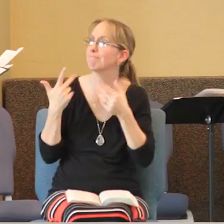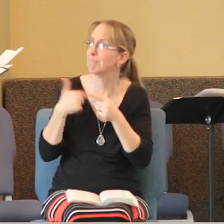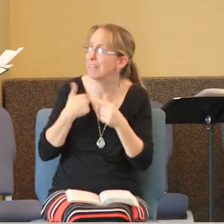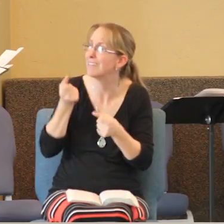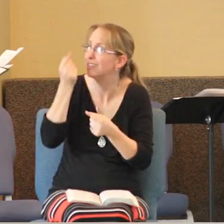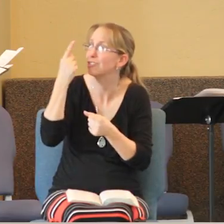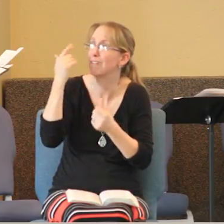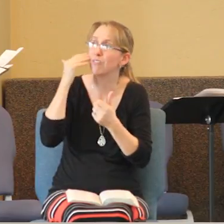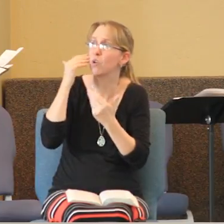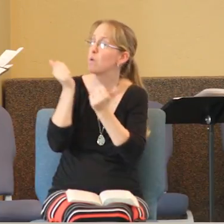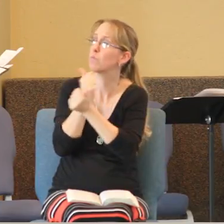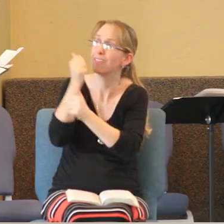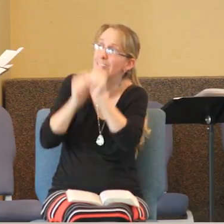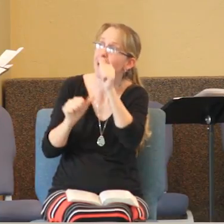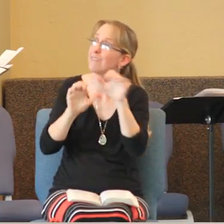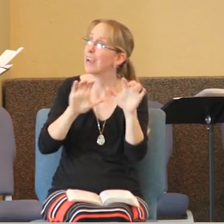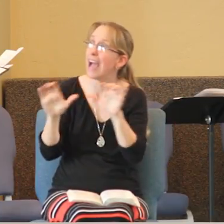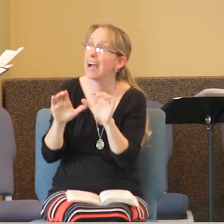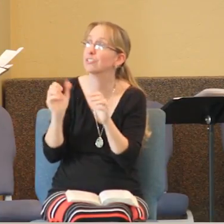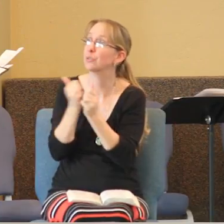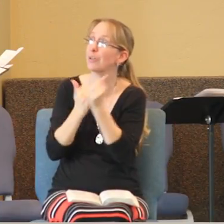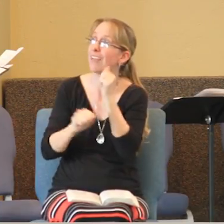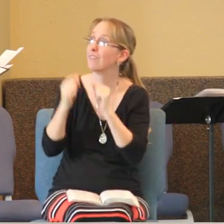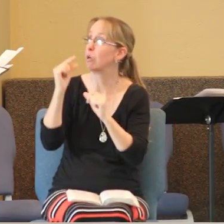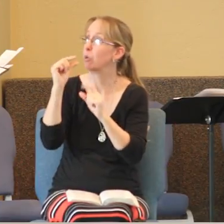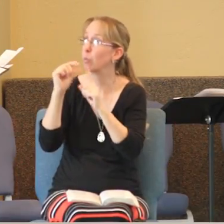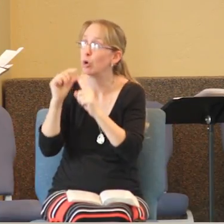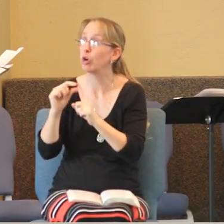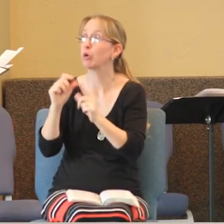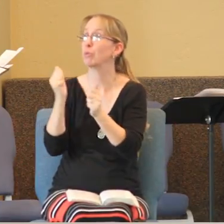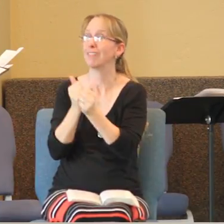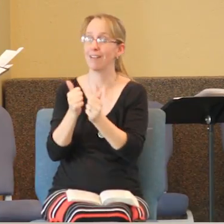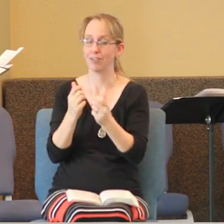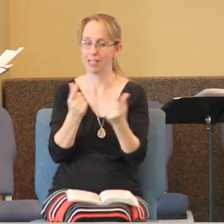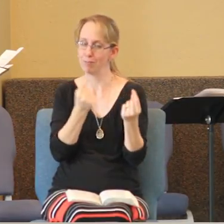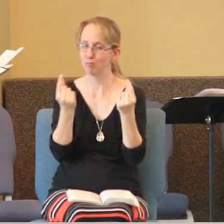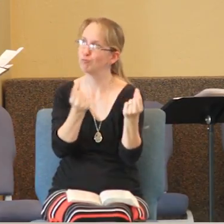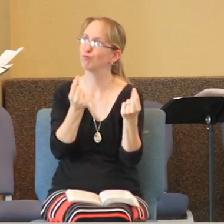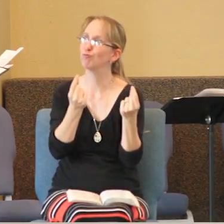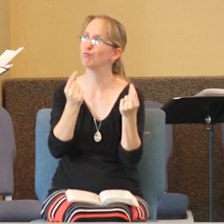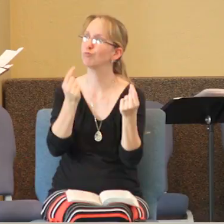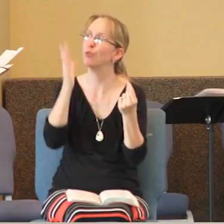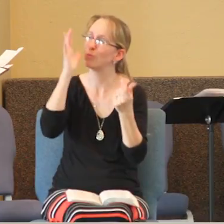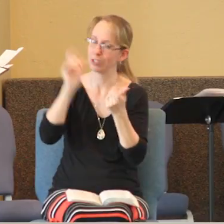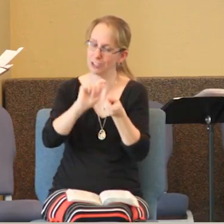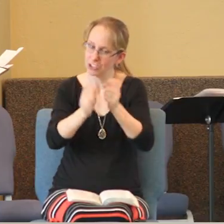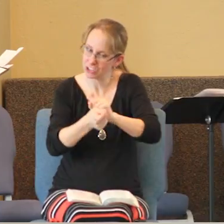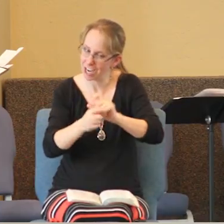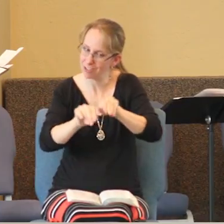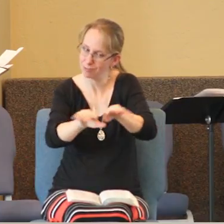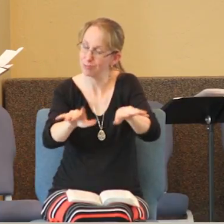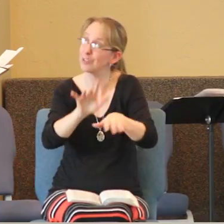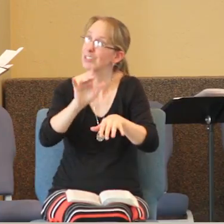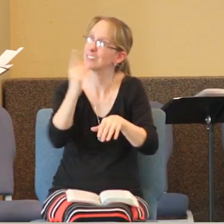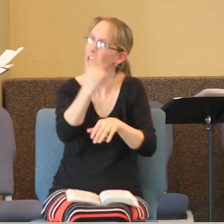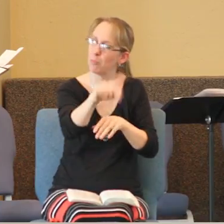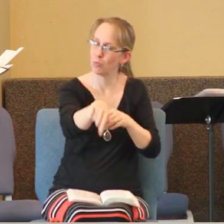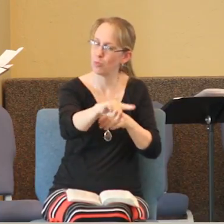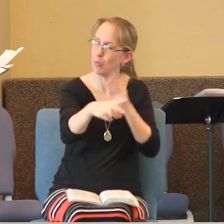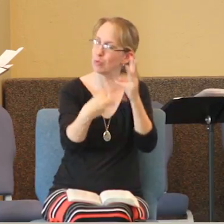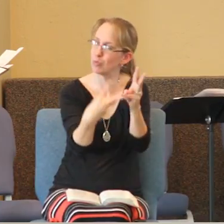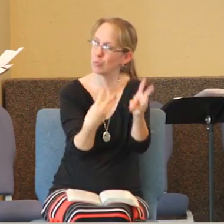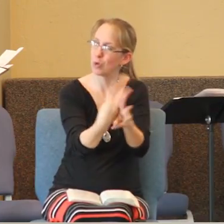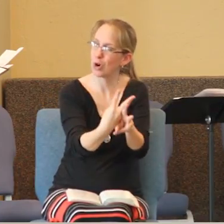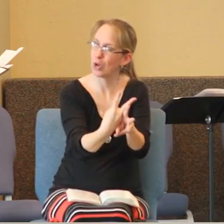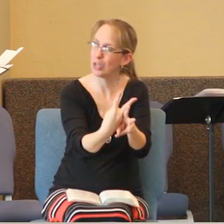making me understand and know that with every action, with every word, with every activity, you can use that to change someone's